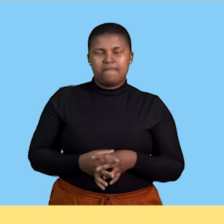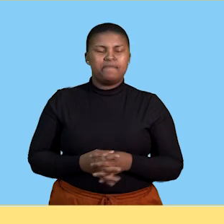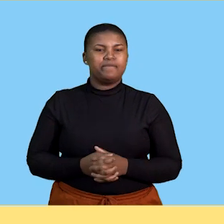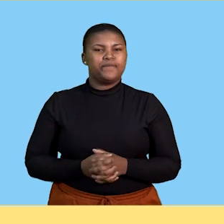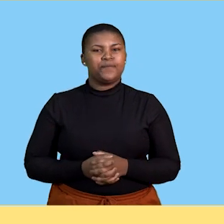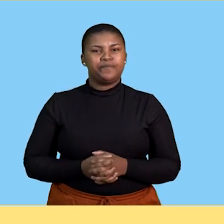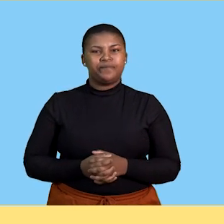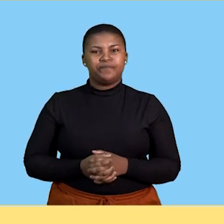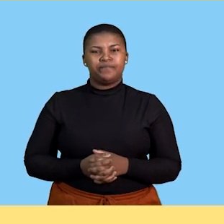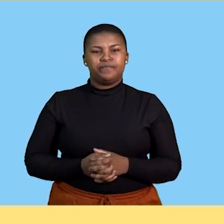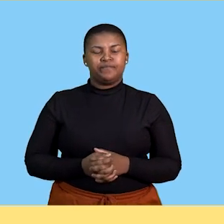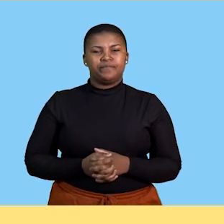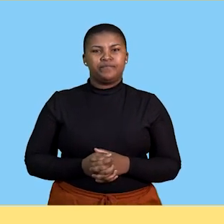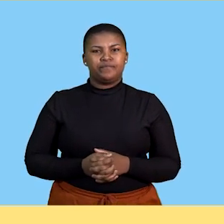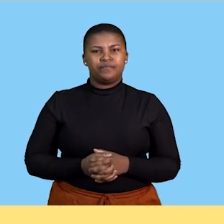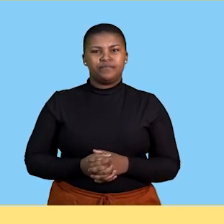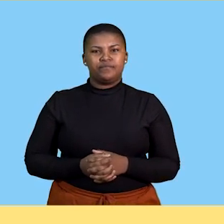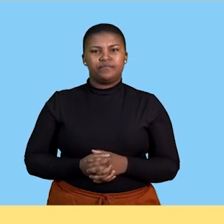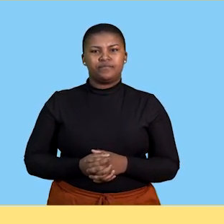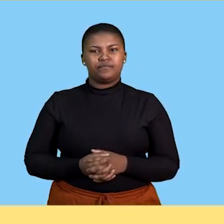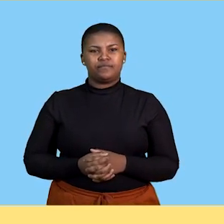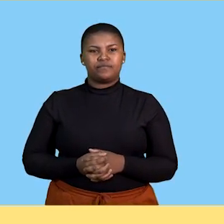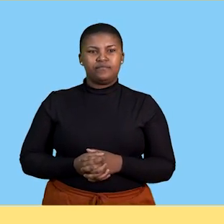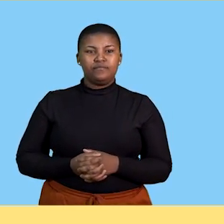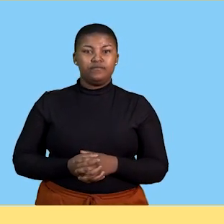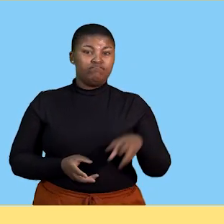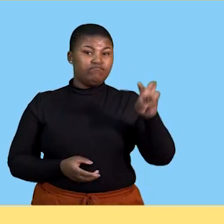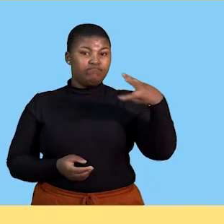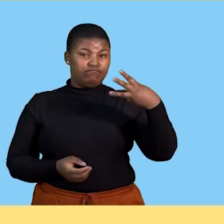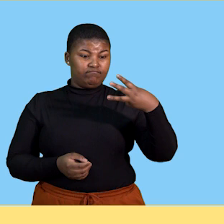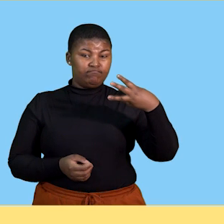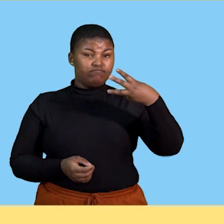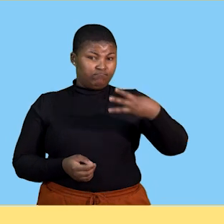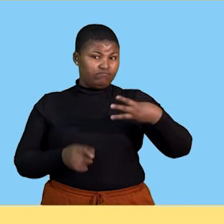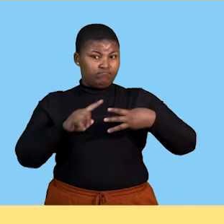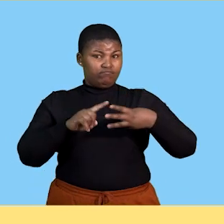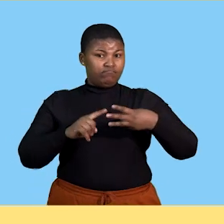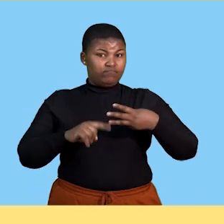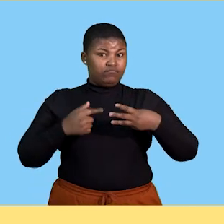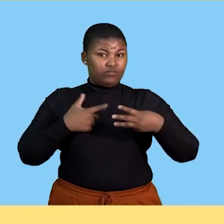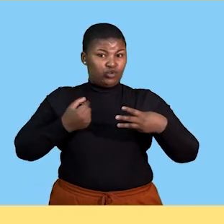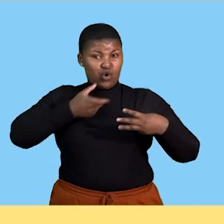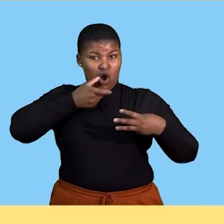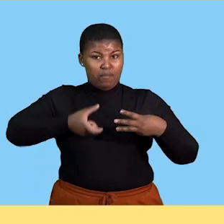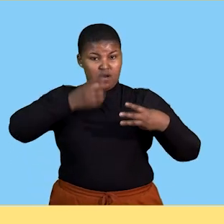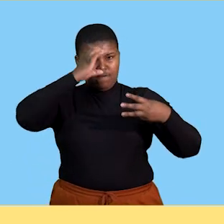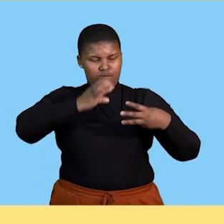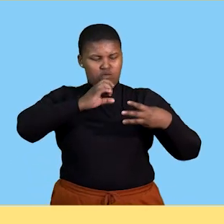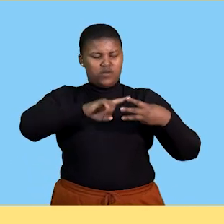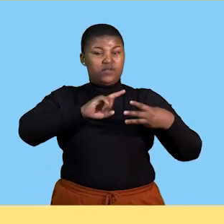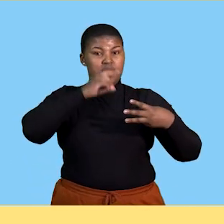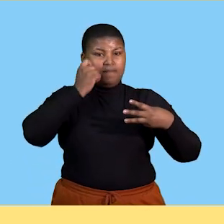see that I will need to talk of figures. So 3 aspects when I do my